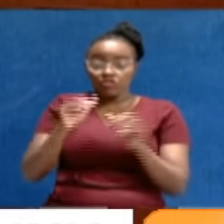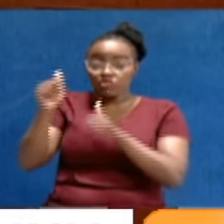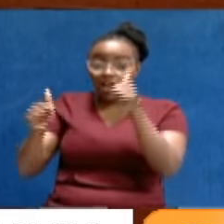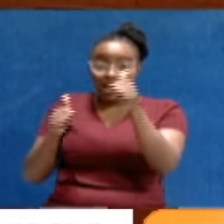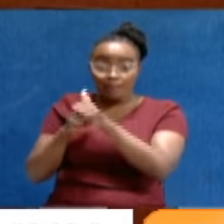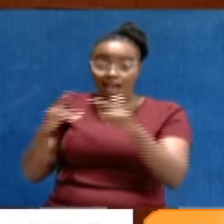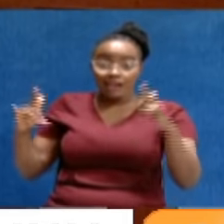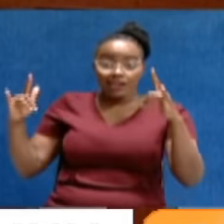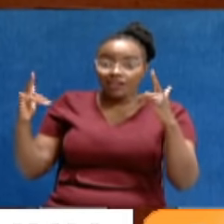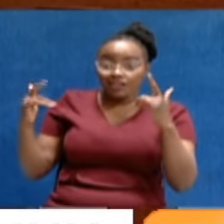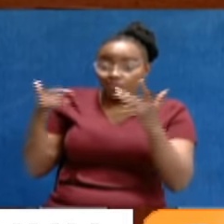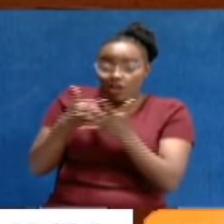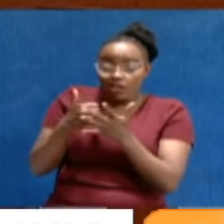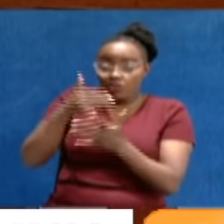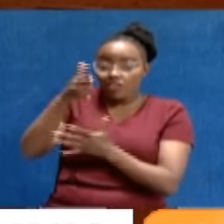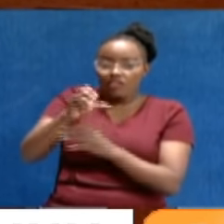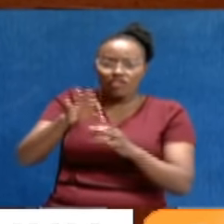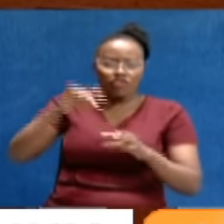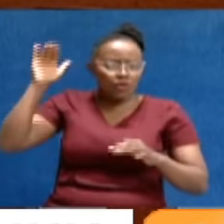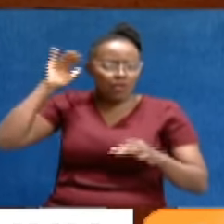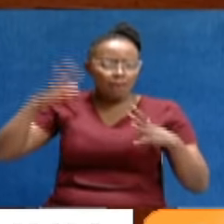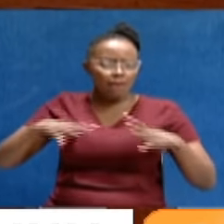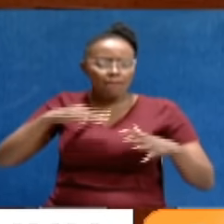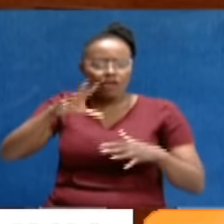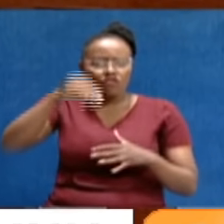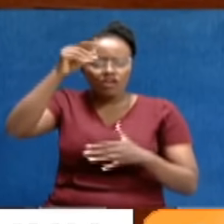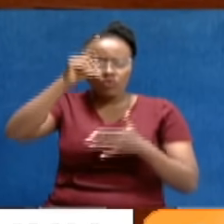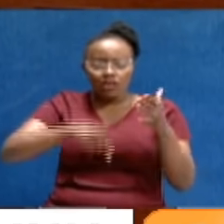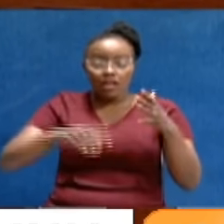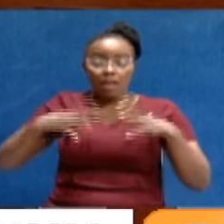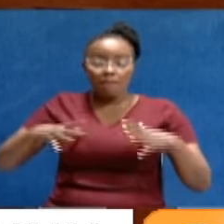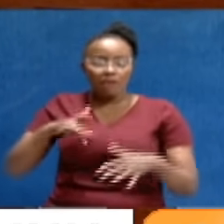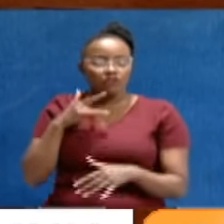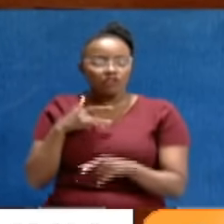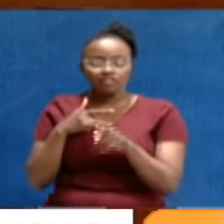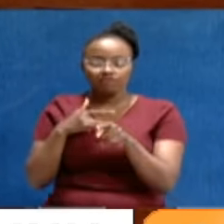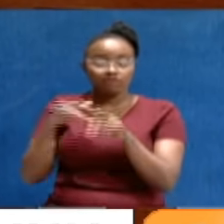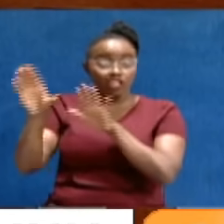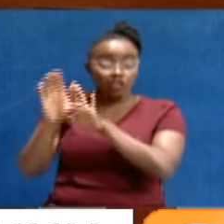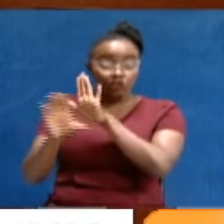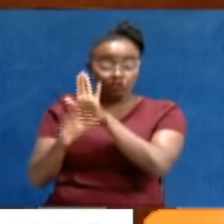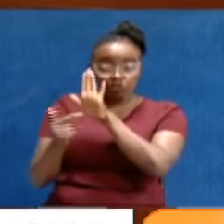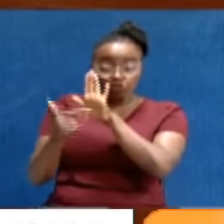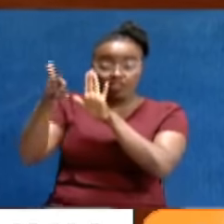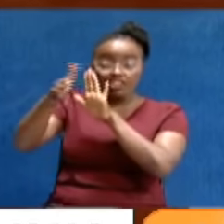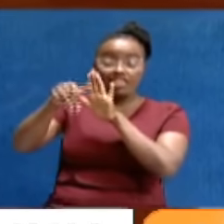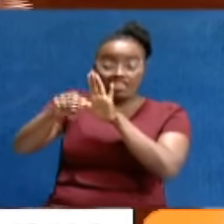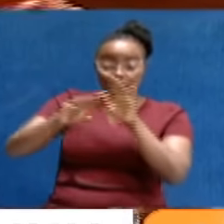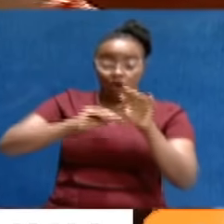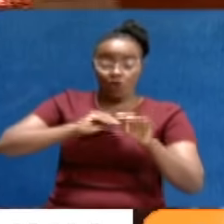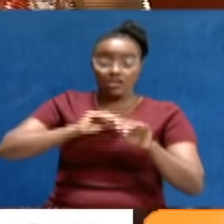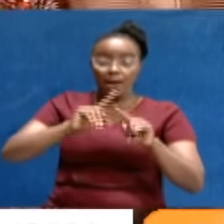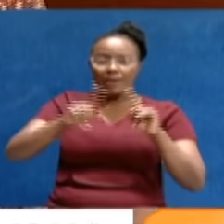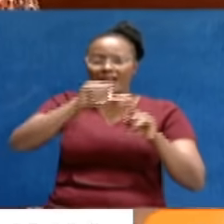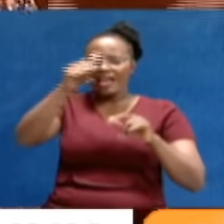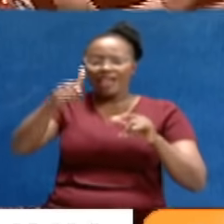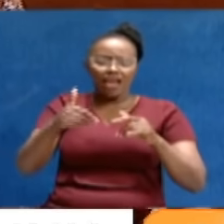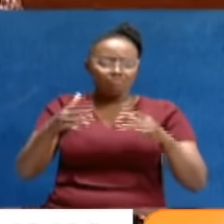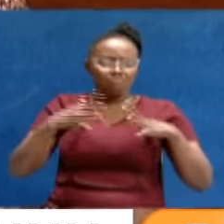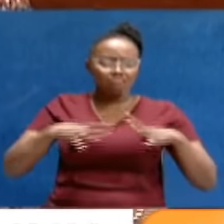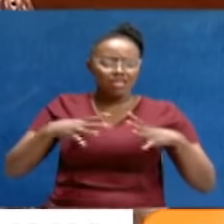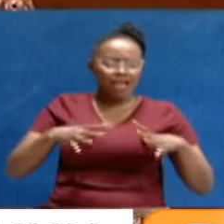know, if you listen to the whole country, you will find that there are those who feel this constitution is theirs. And there's another